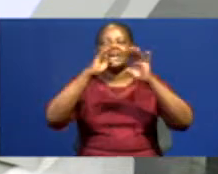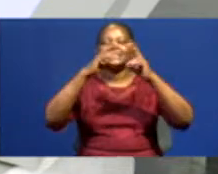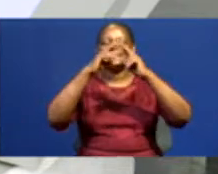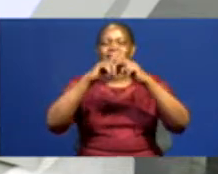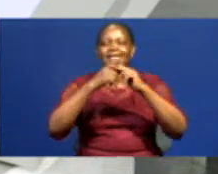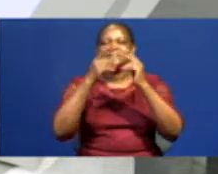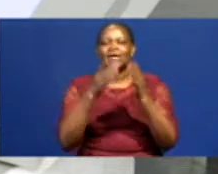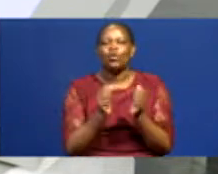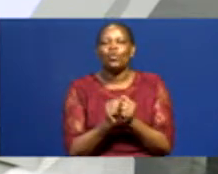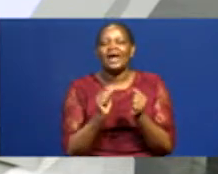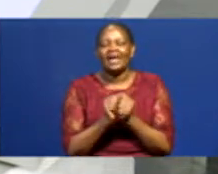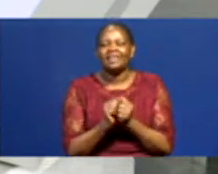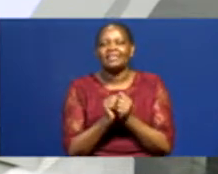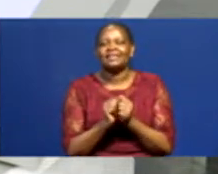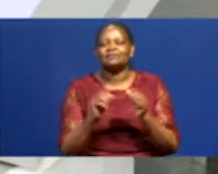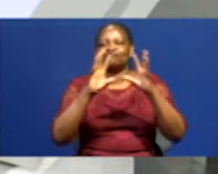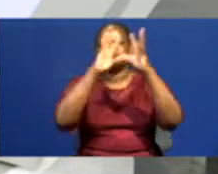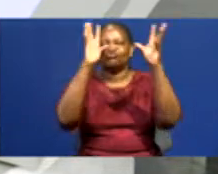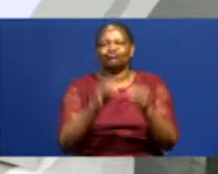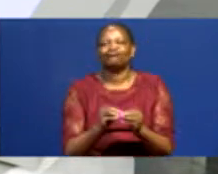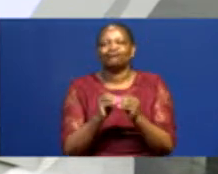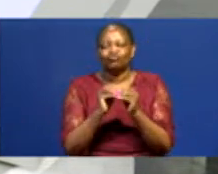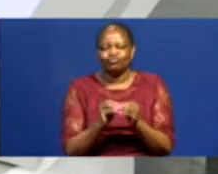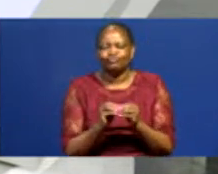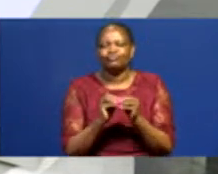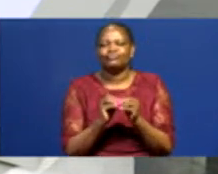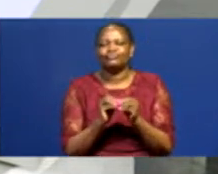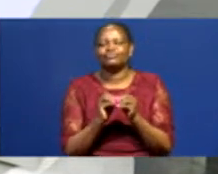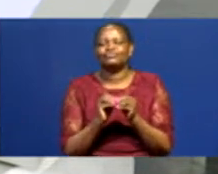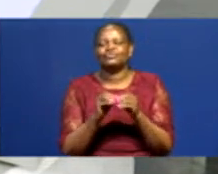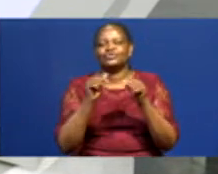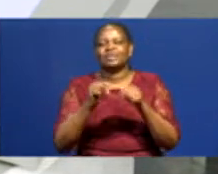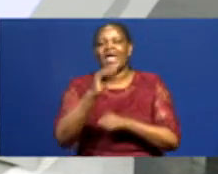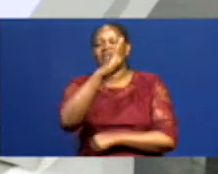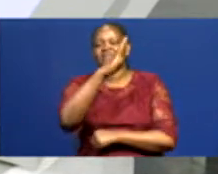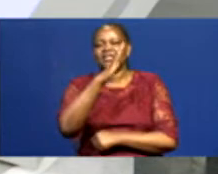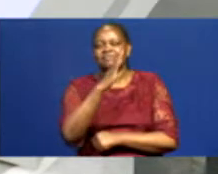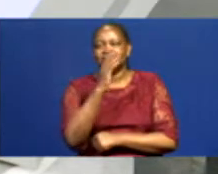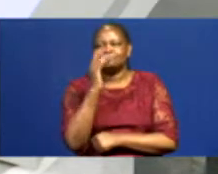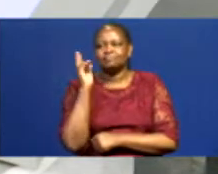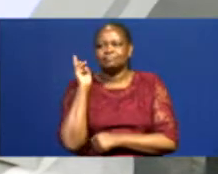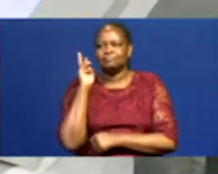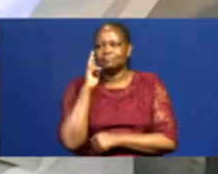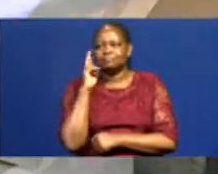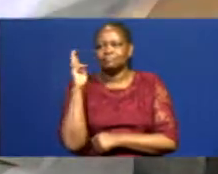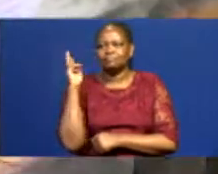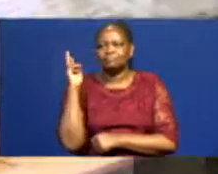right now with an executive summary of our lead stories tonight.